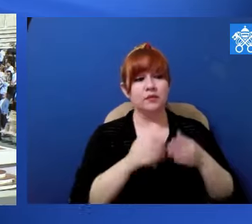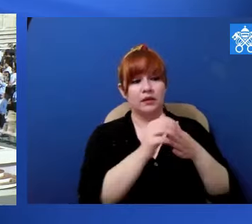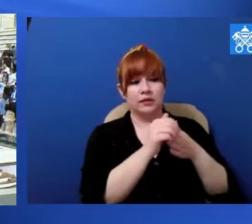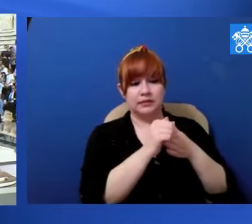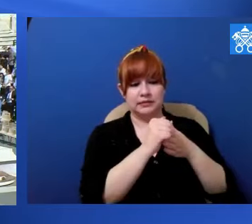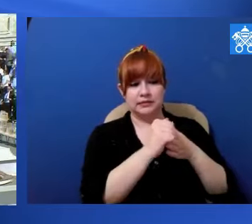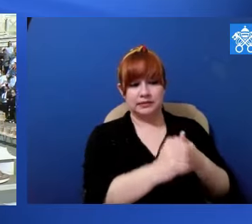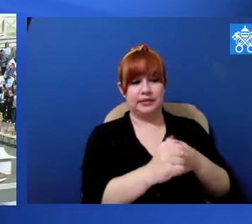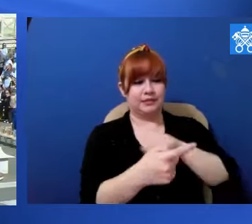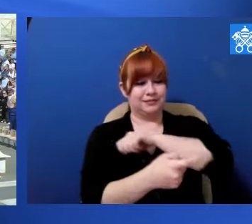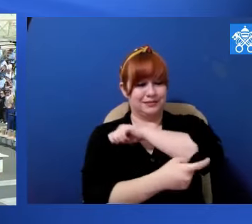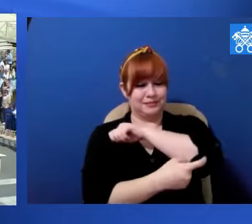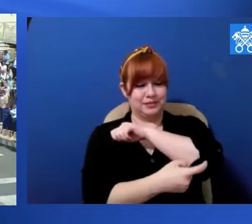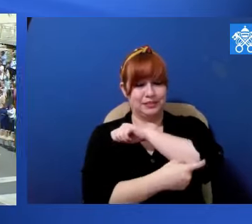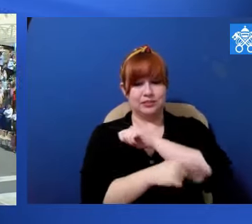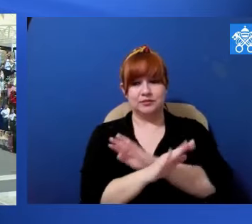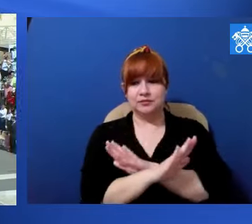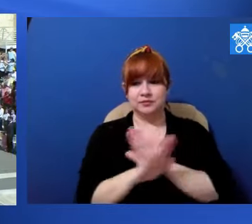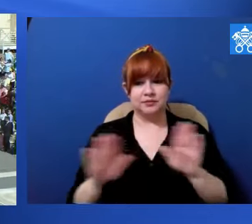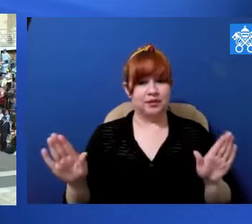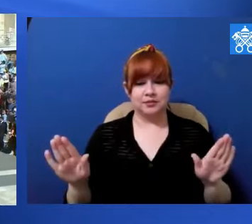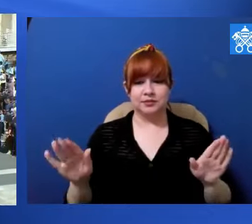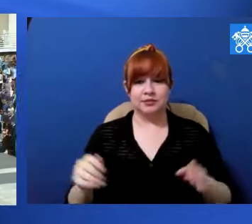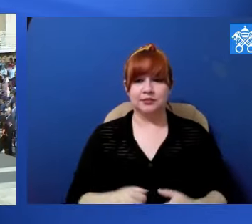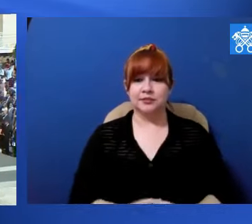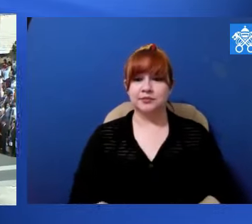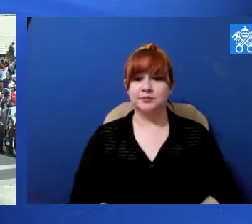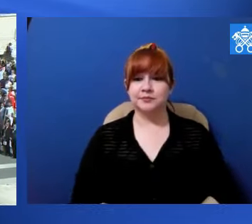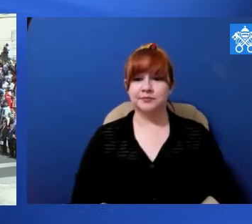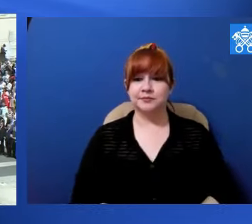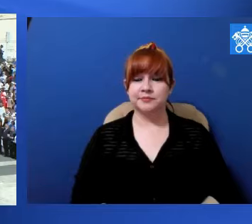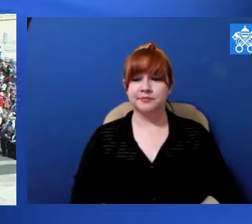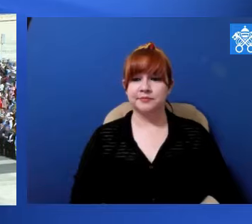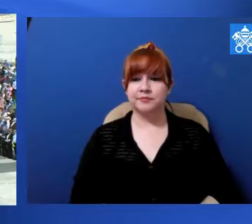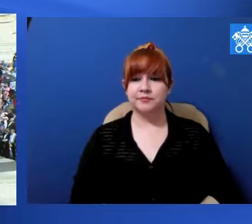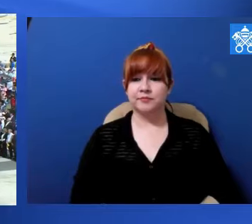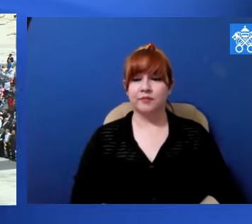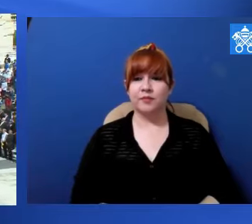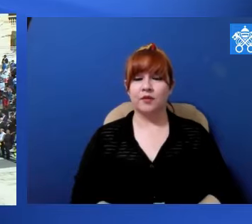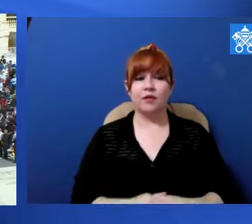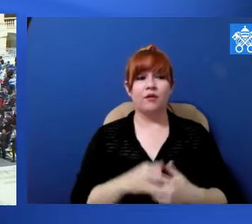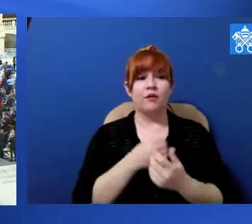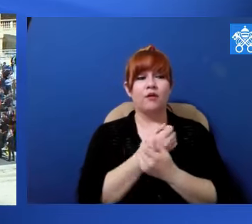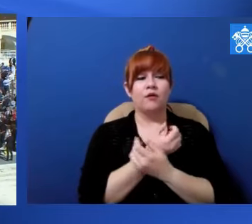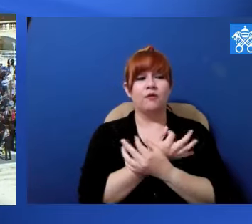debitoribus nostris, et ne nos inducas in